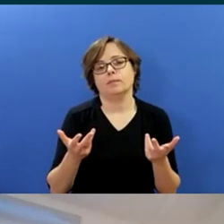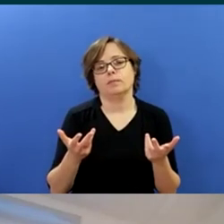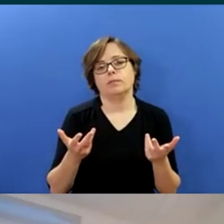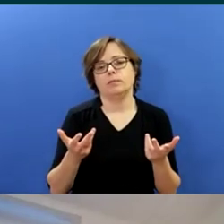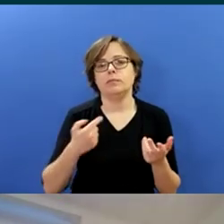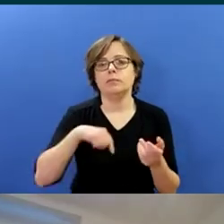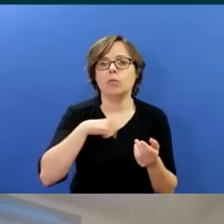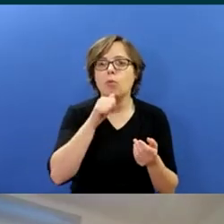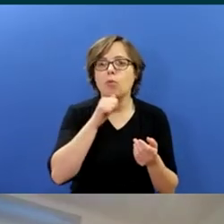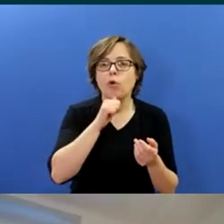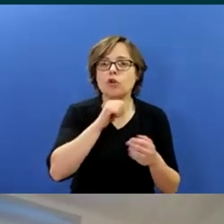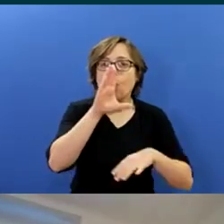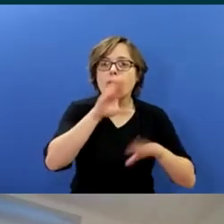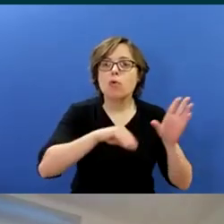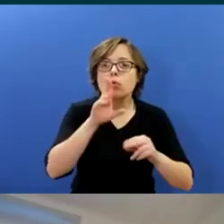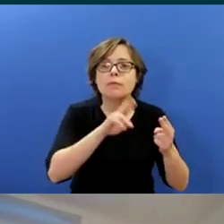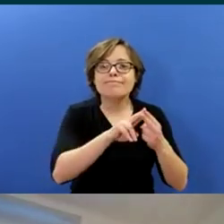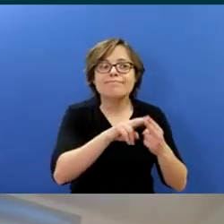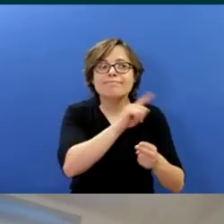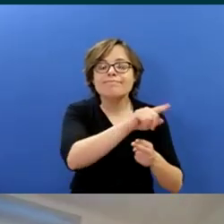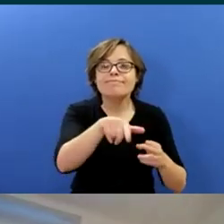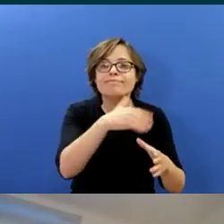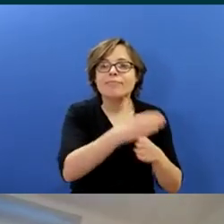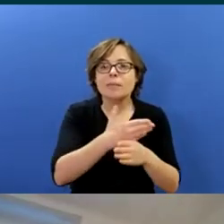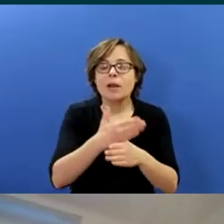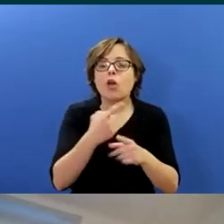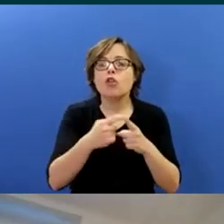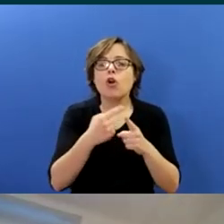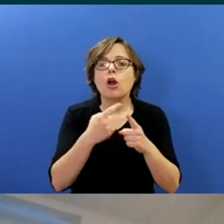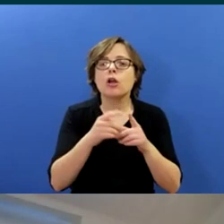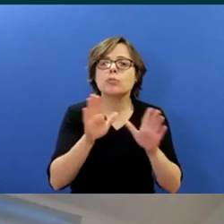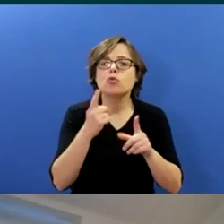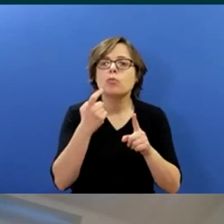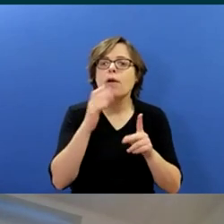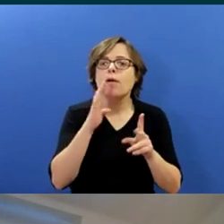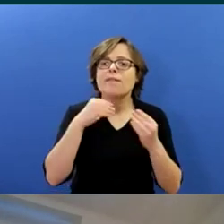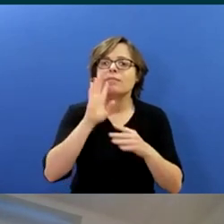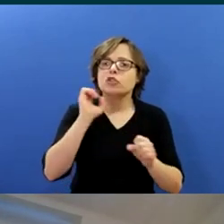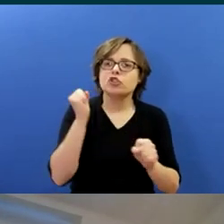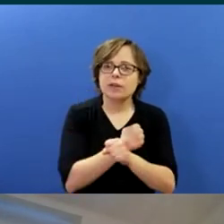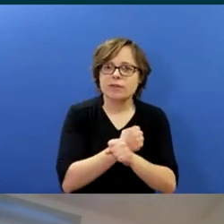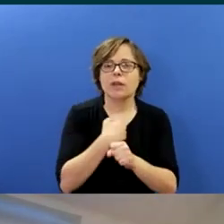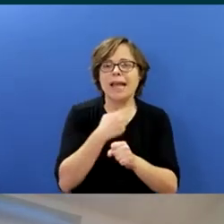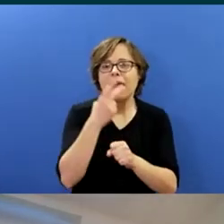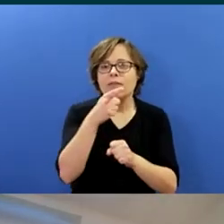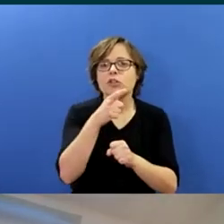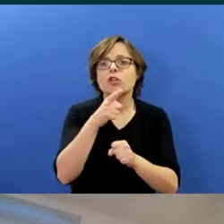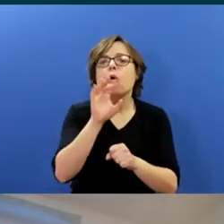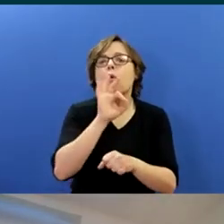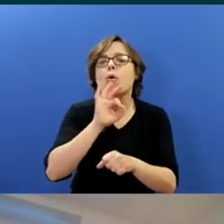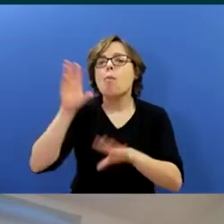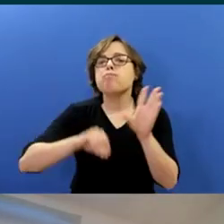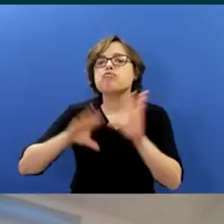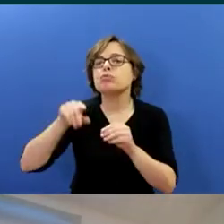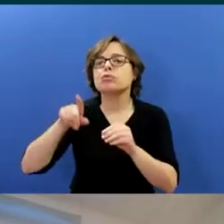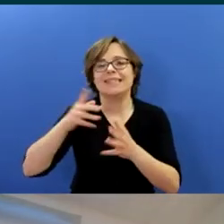in a very conservative way. And when in the end we saw that the budget is just too high, they were not able to qualify for the